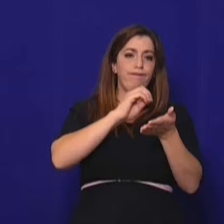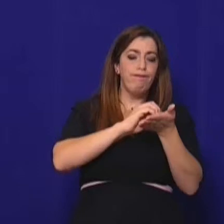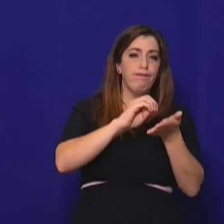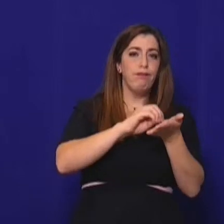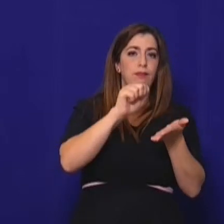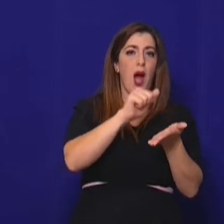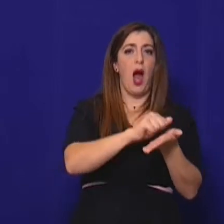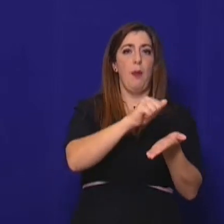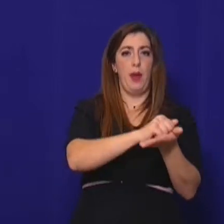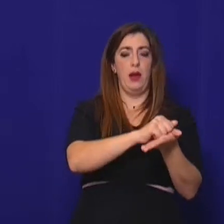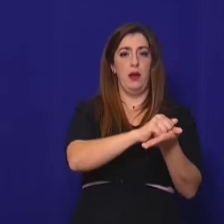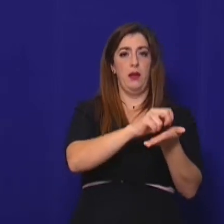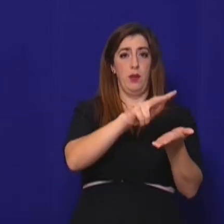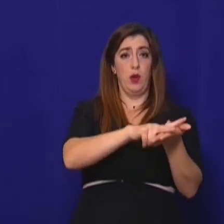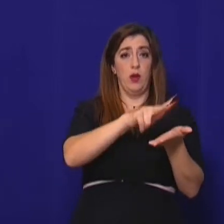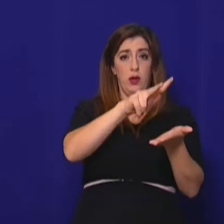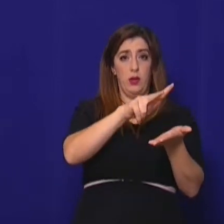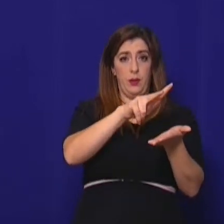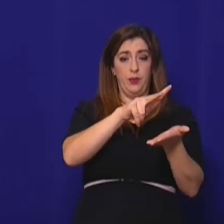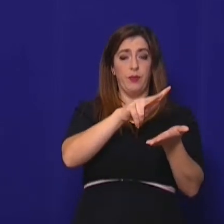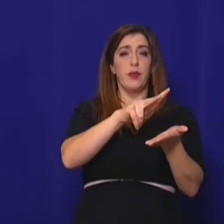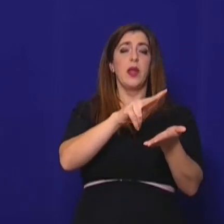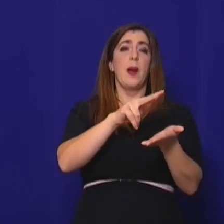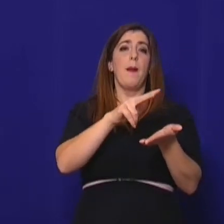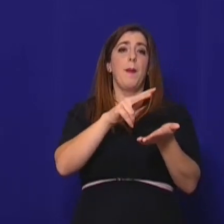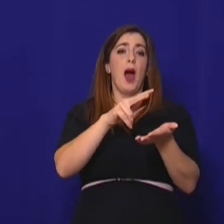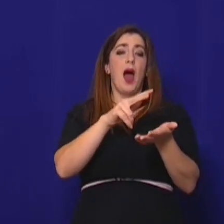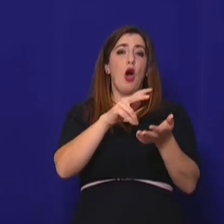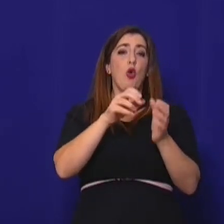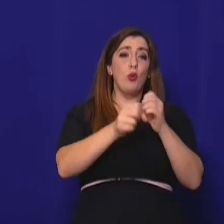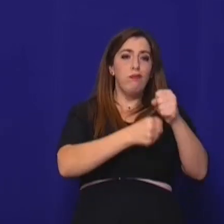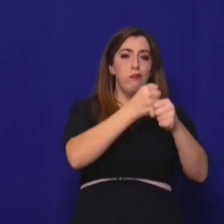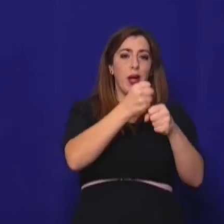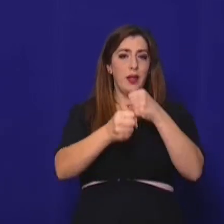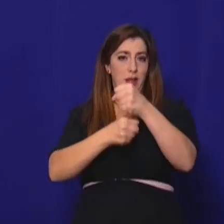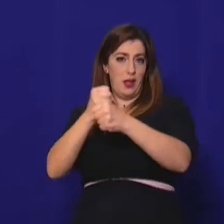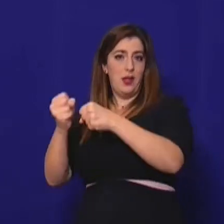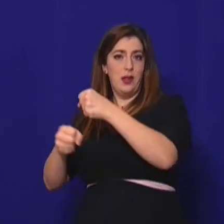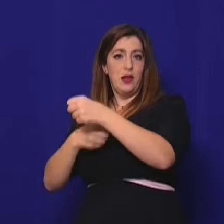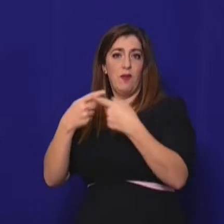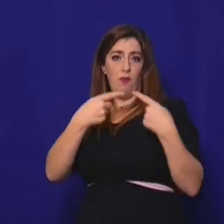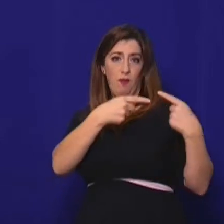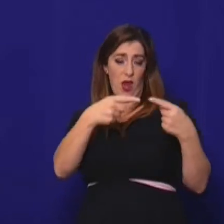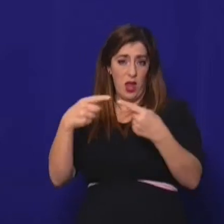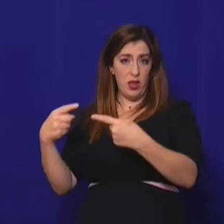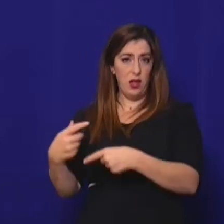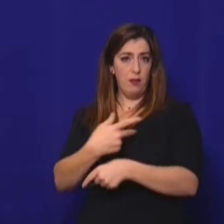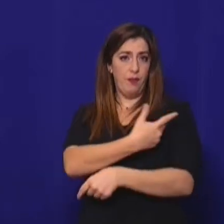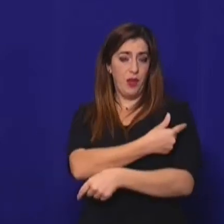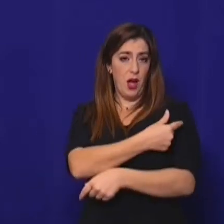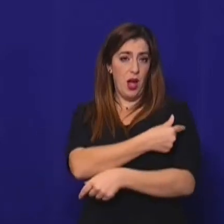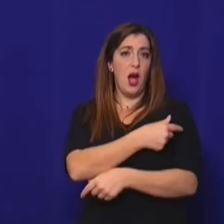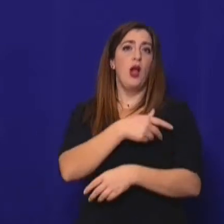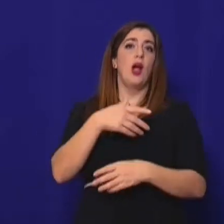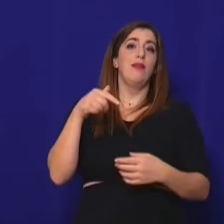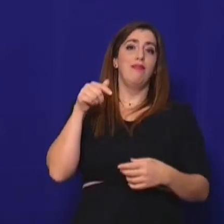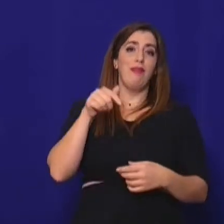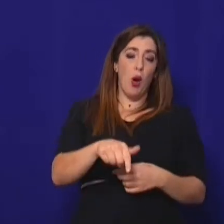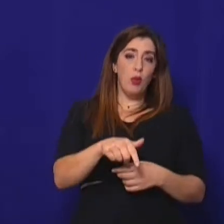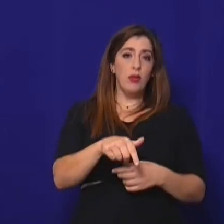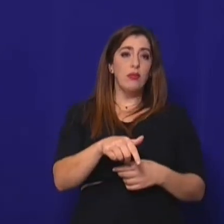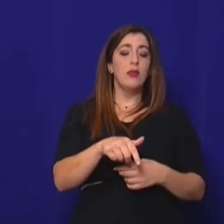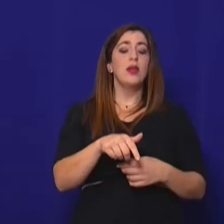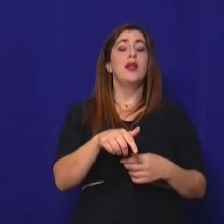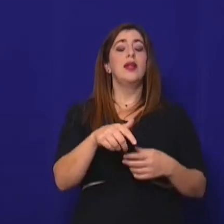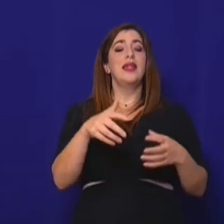diġà 6 agreements ma' 6 kumpaniji differenti l-Unjoni Ewropea u lura hemmhekk inti għandek il-member states li jkunu qegħdin